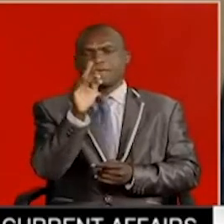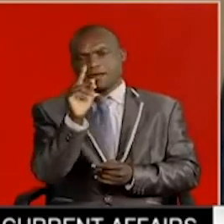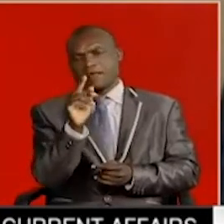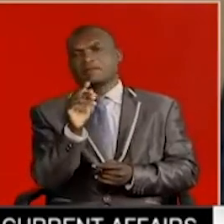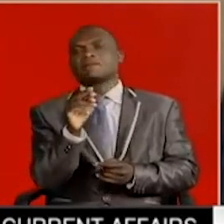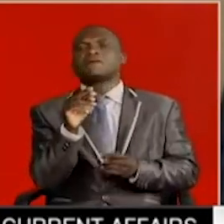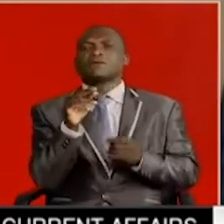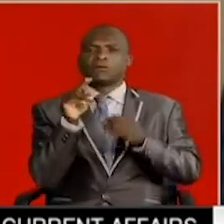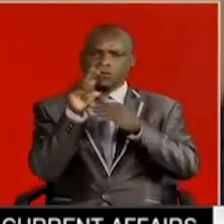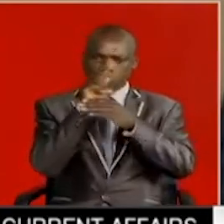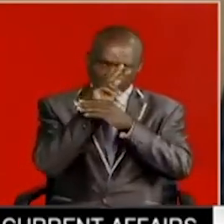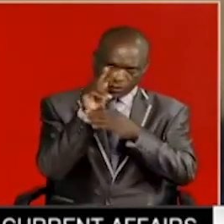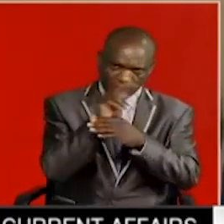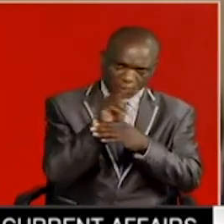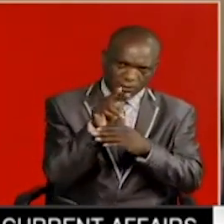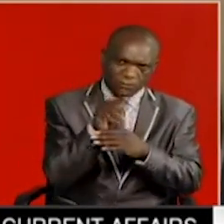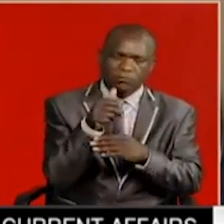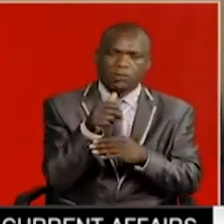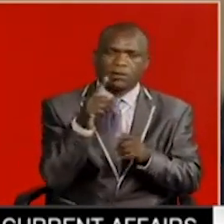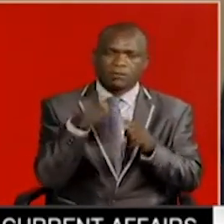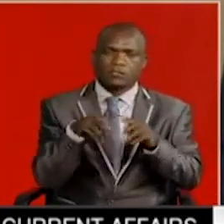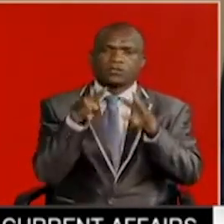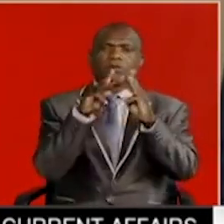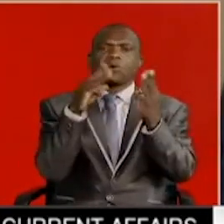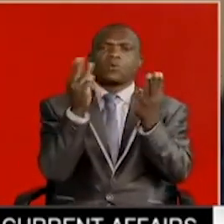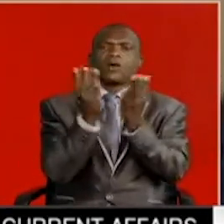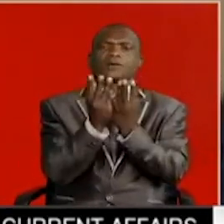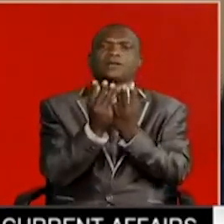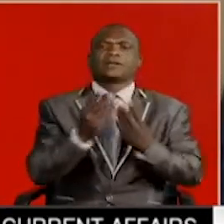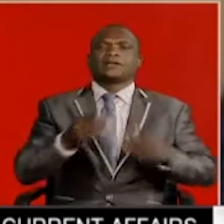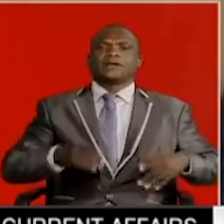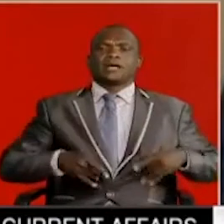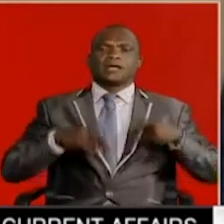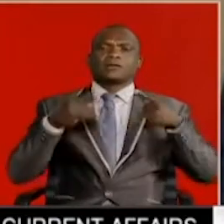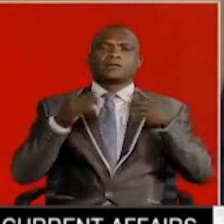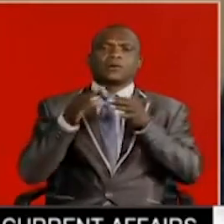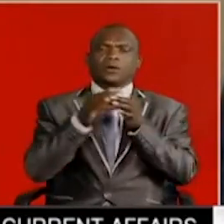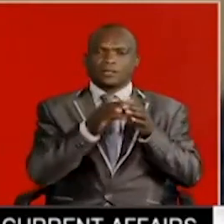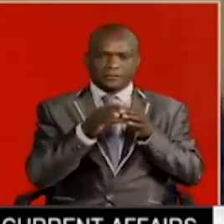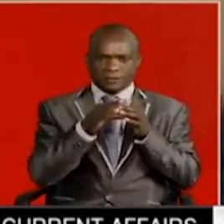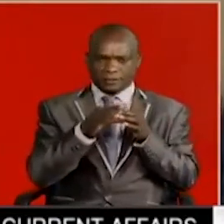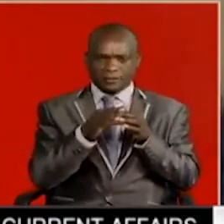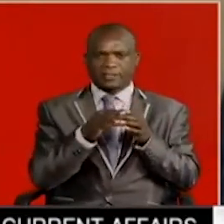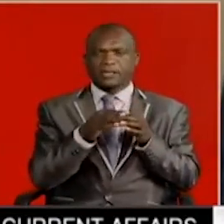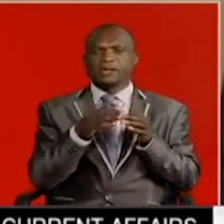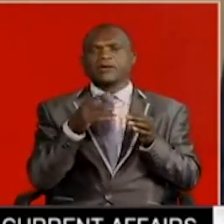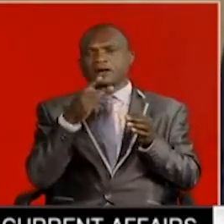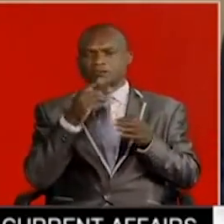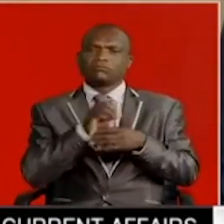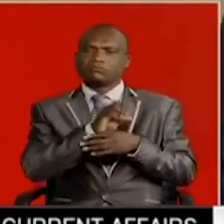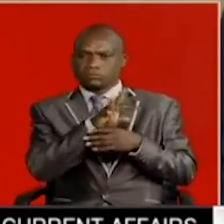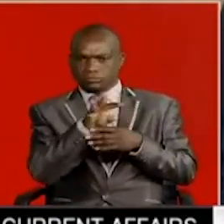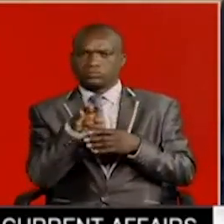surveillance guidelines and the World Health Organization WHO COVID-19 vaccine